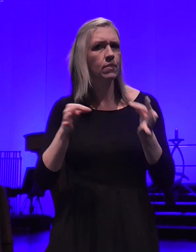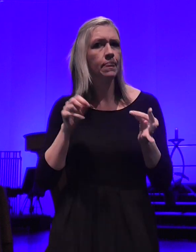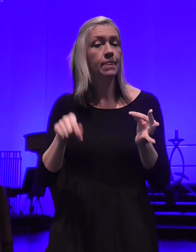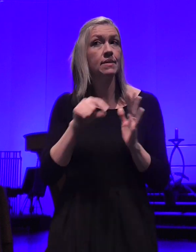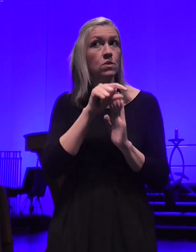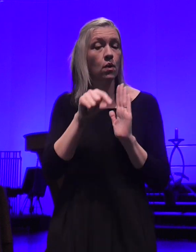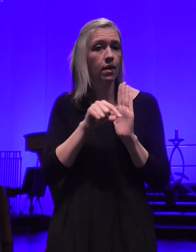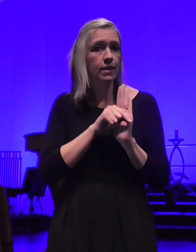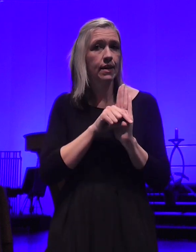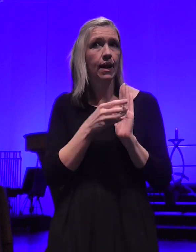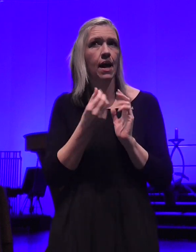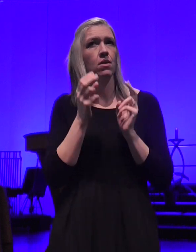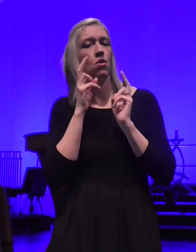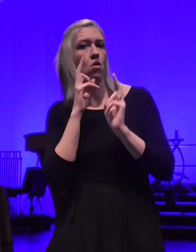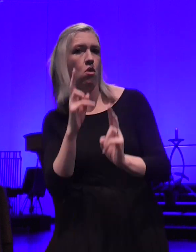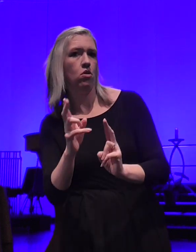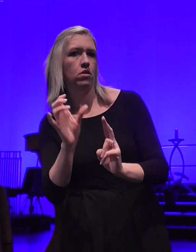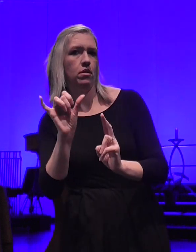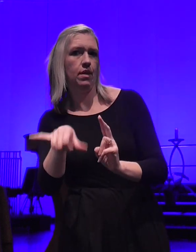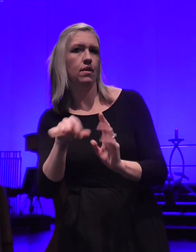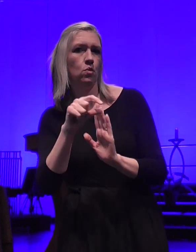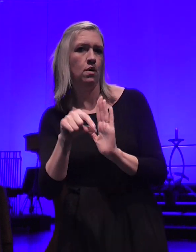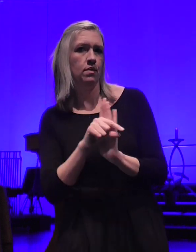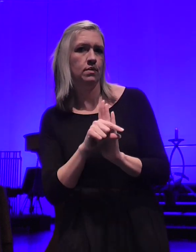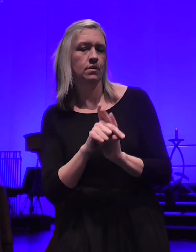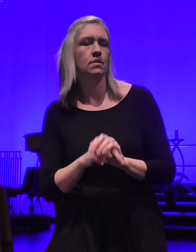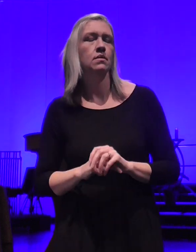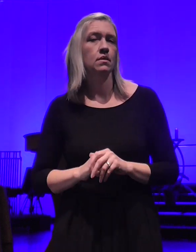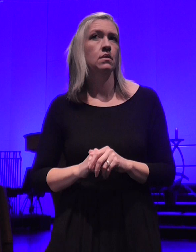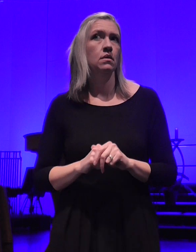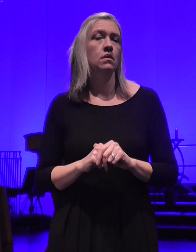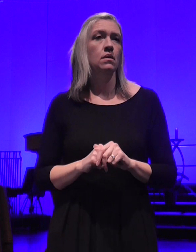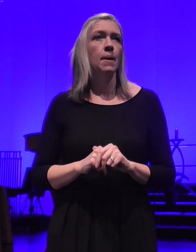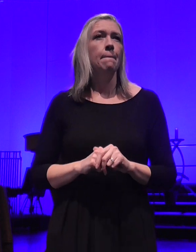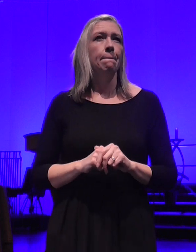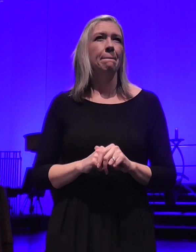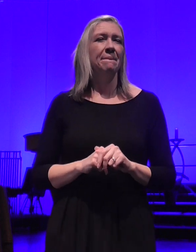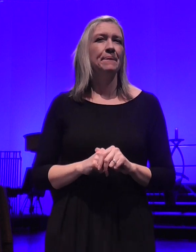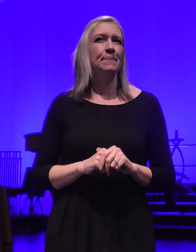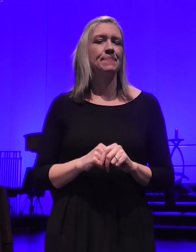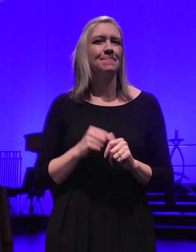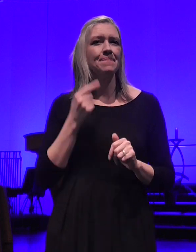see and to honor them as so? Do not